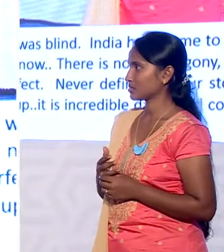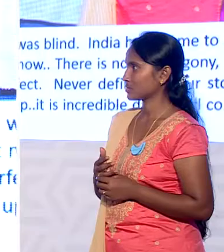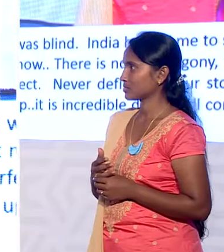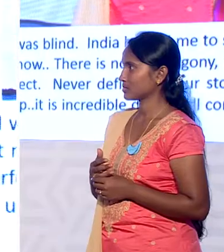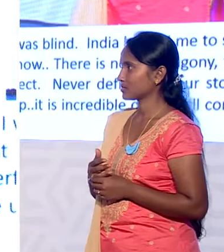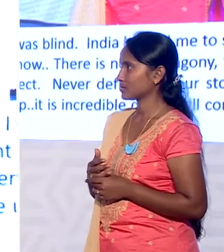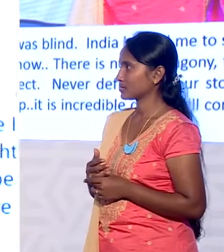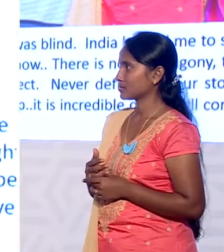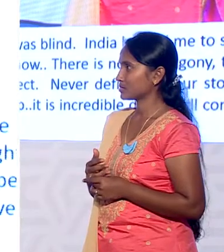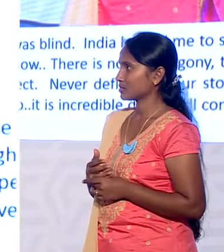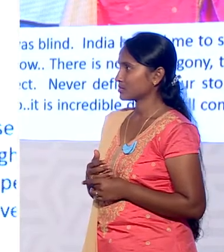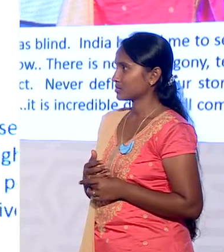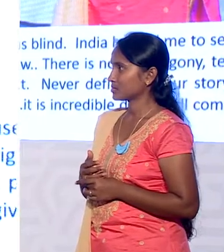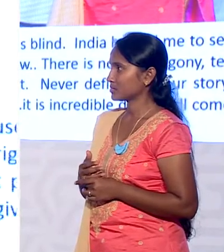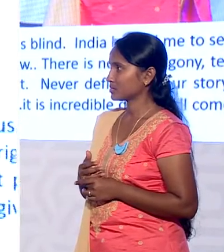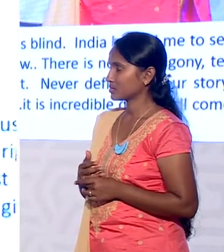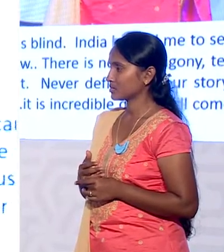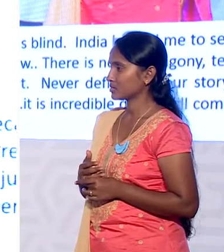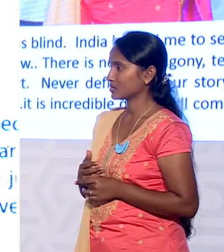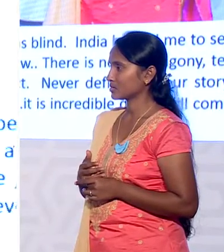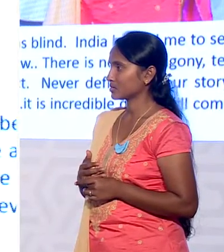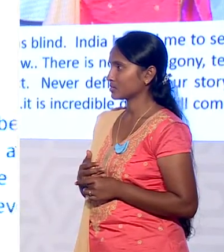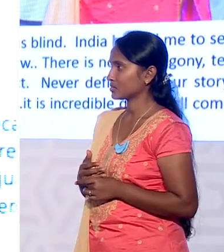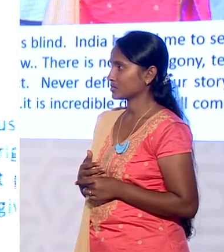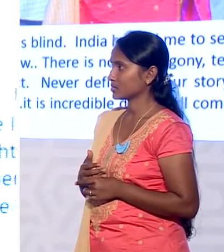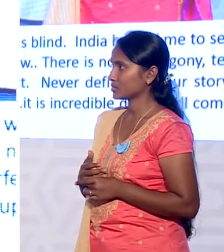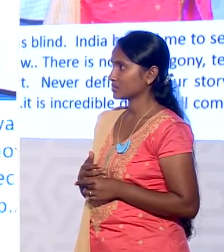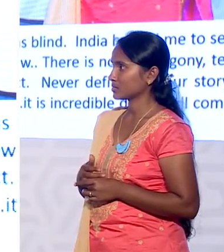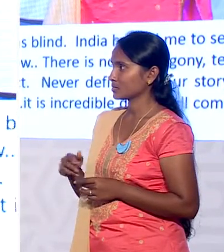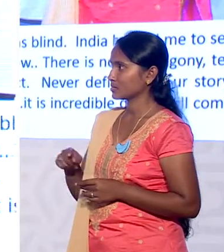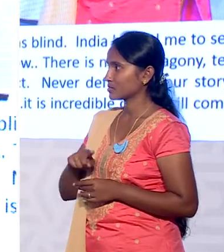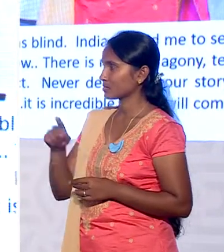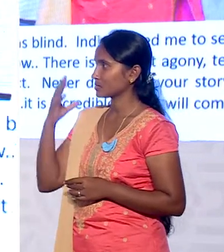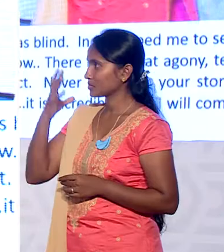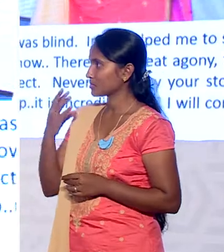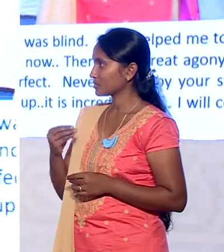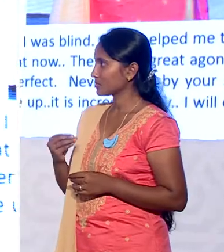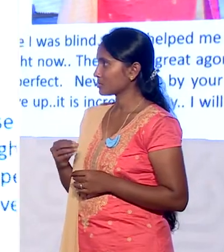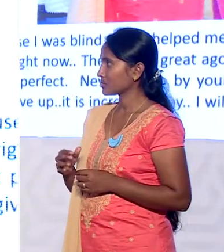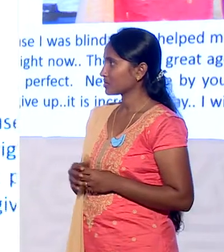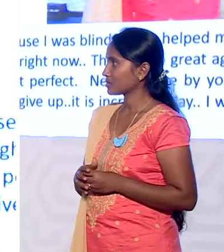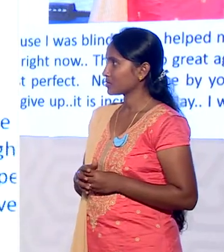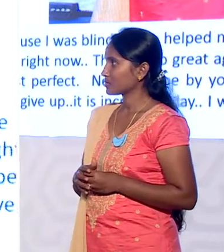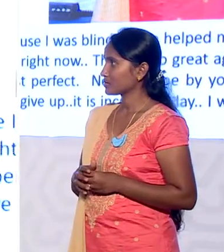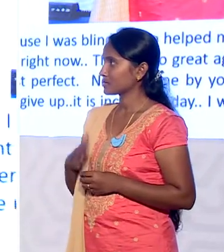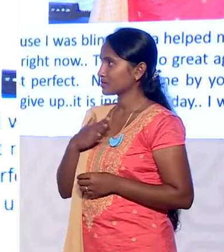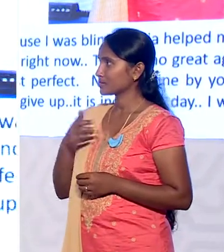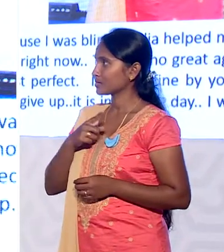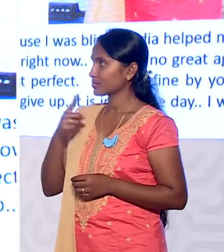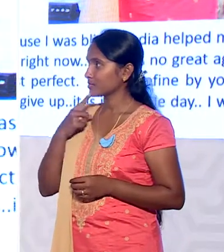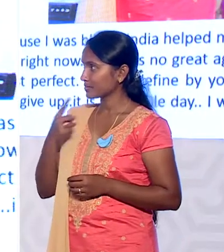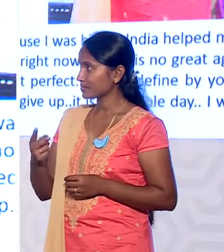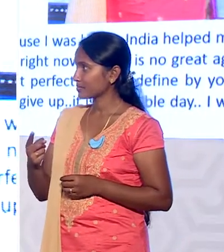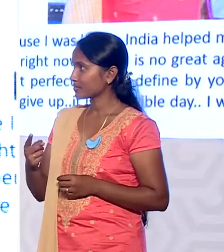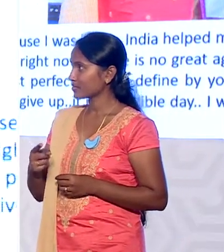this is my thing for you. Rumi, who we all know, okay? Rumi, beautiful poet. He used to say, I thought